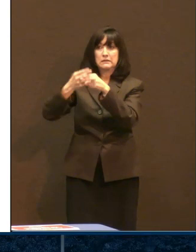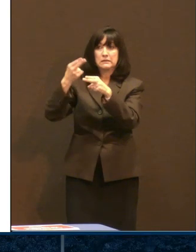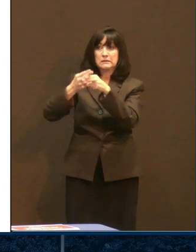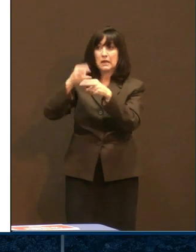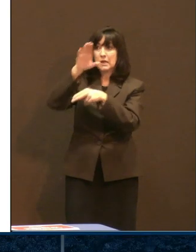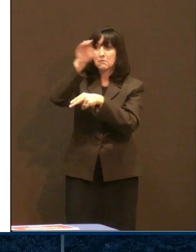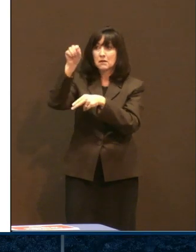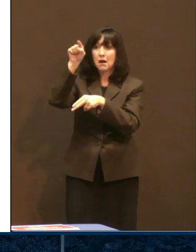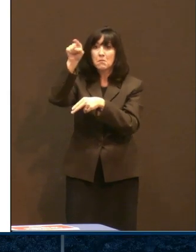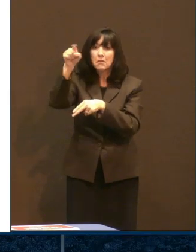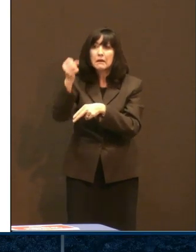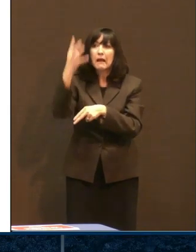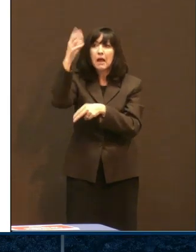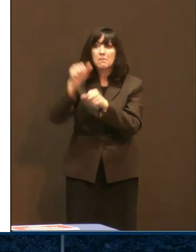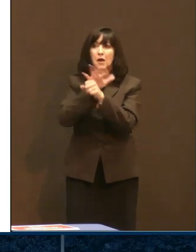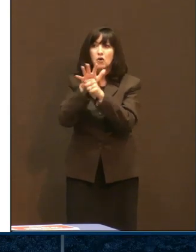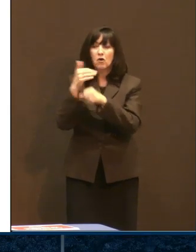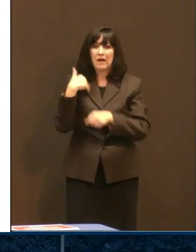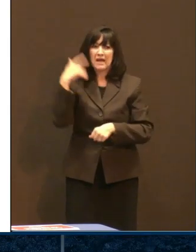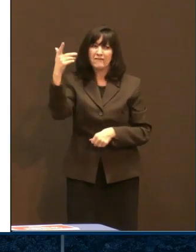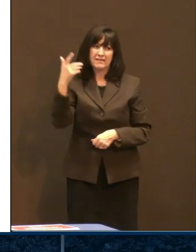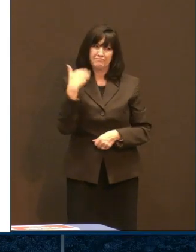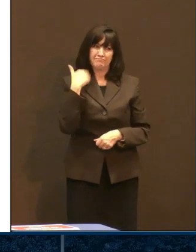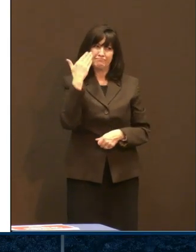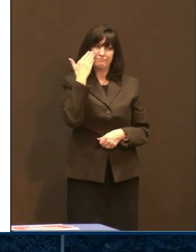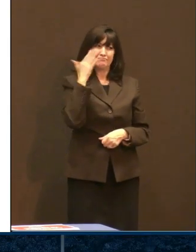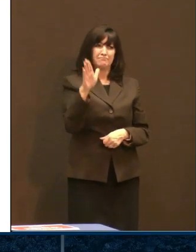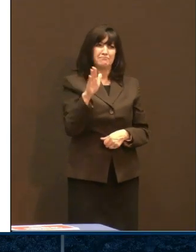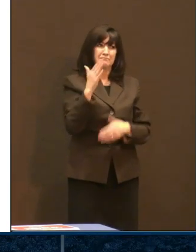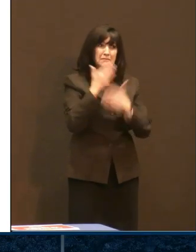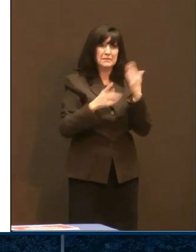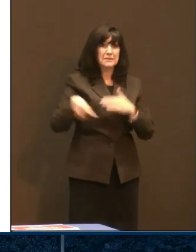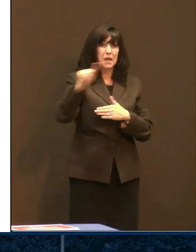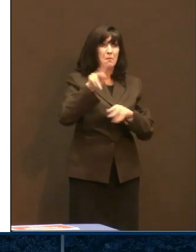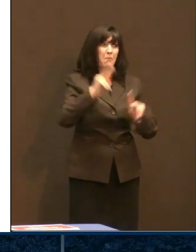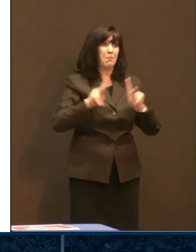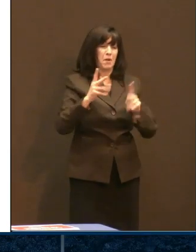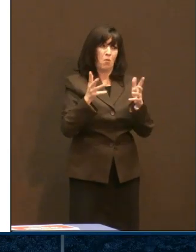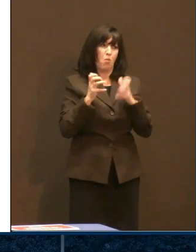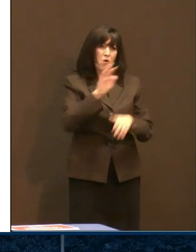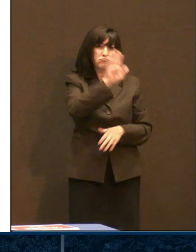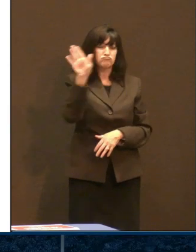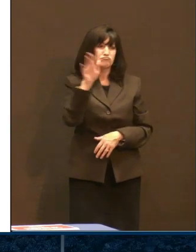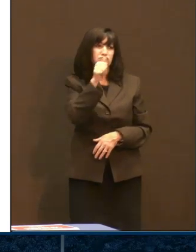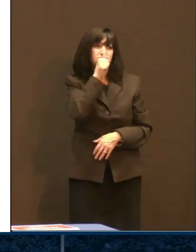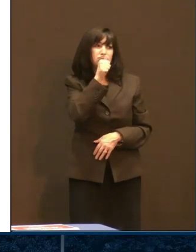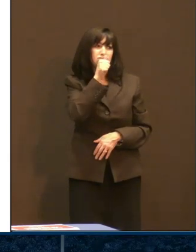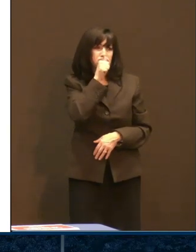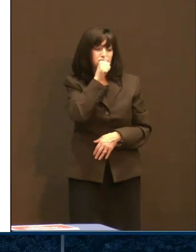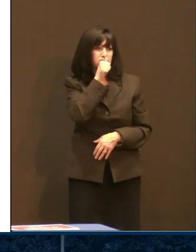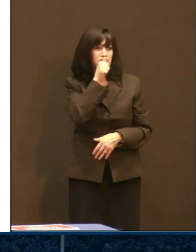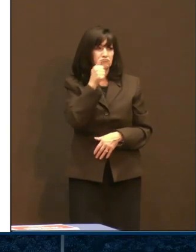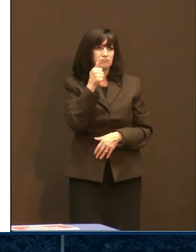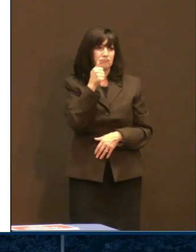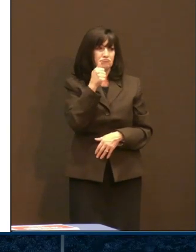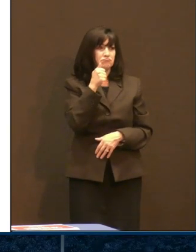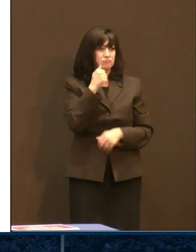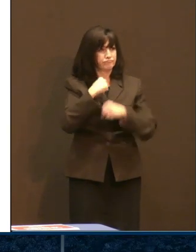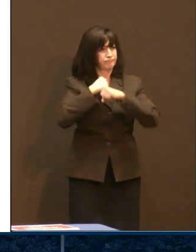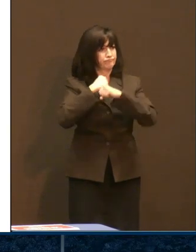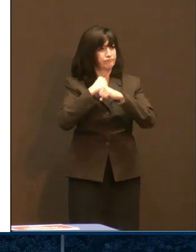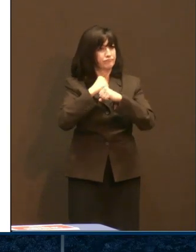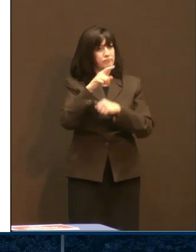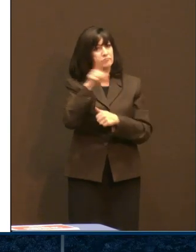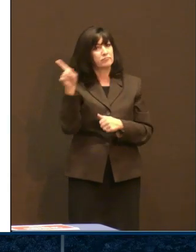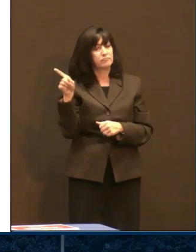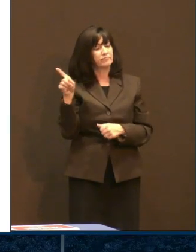census tract creates HIPAA problems, but Dr. Rattay, anything there? Yeah, I would agree. It's both a logistical challenge